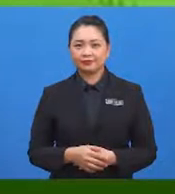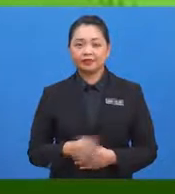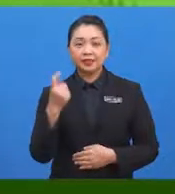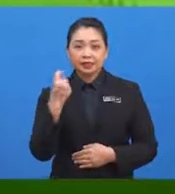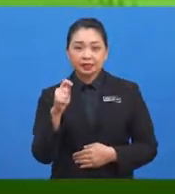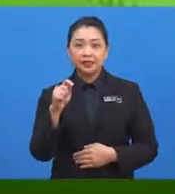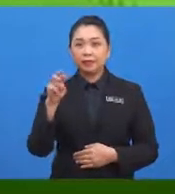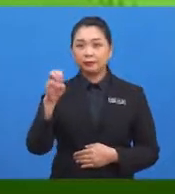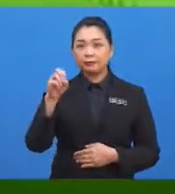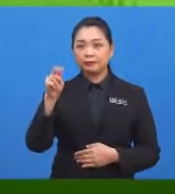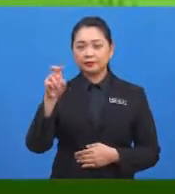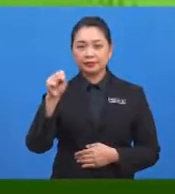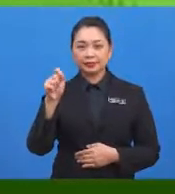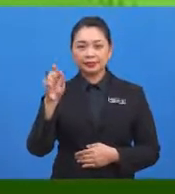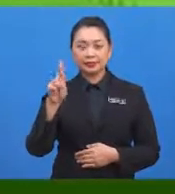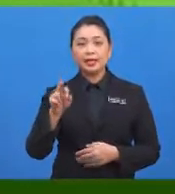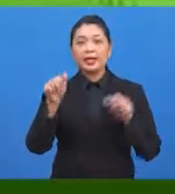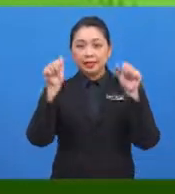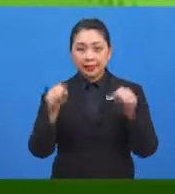The monster can sing.